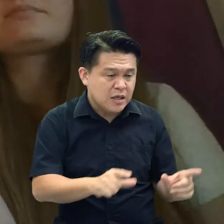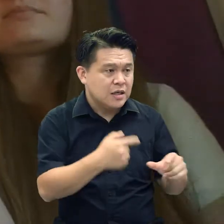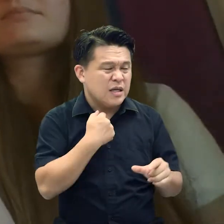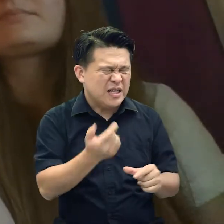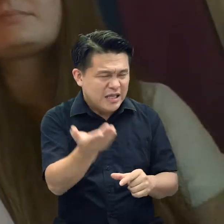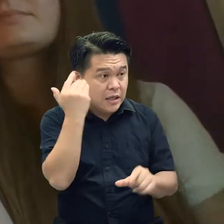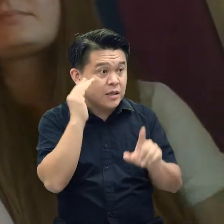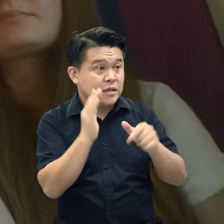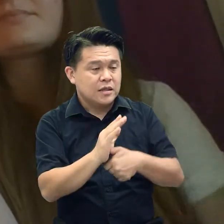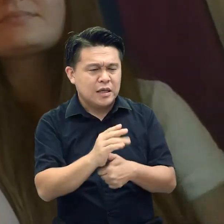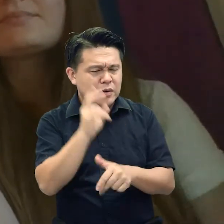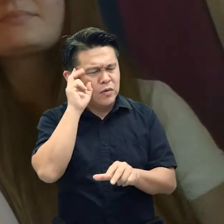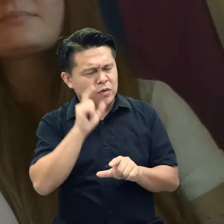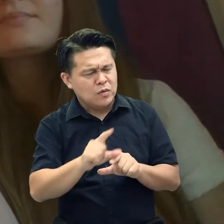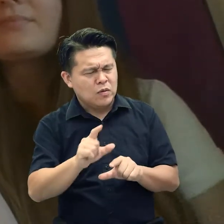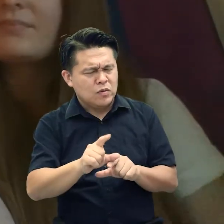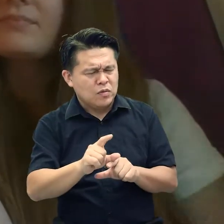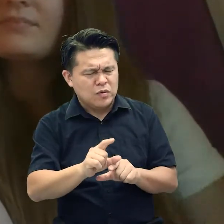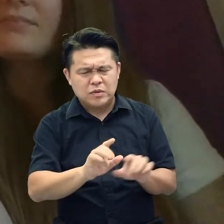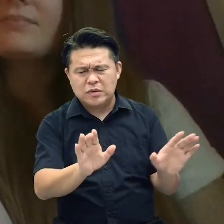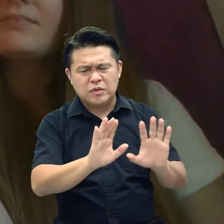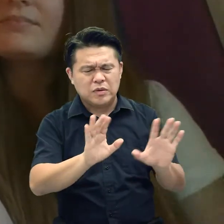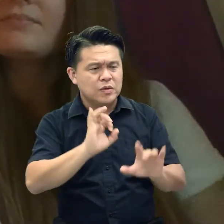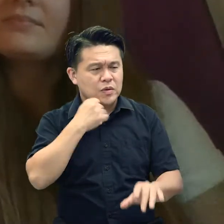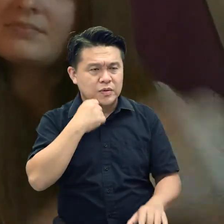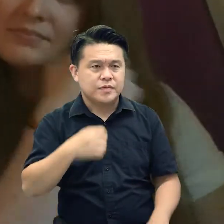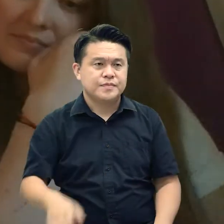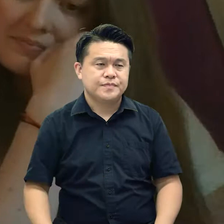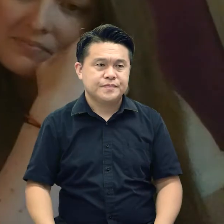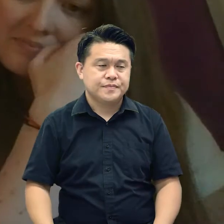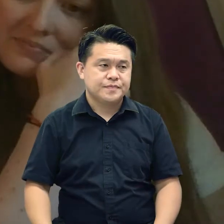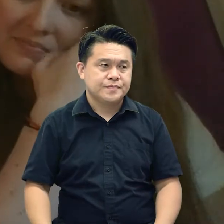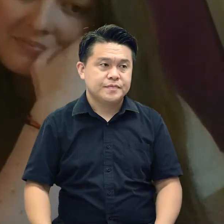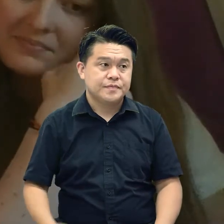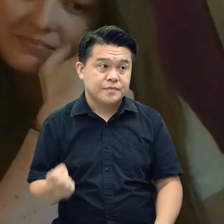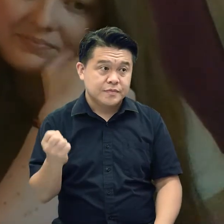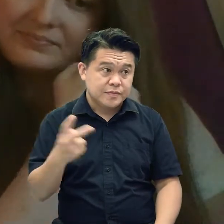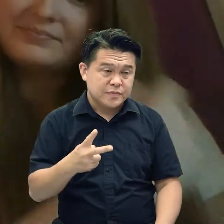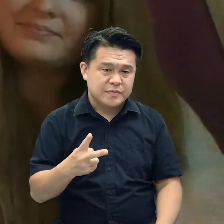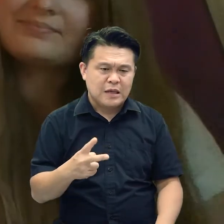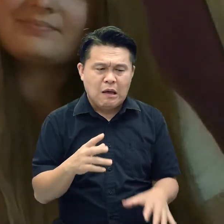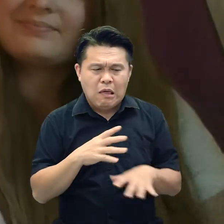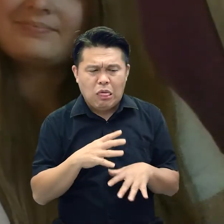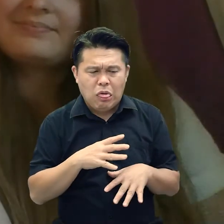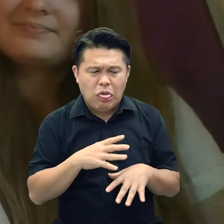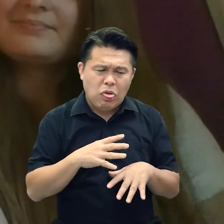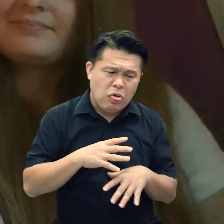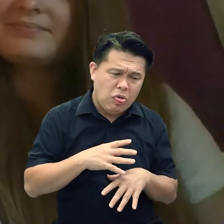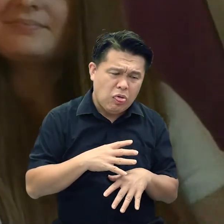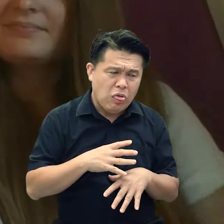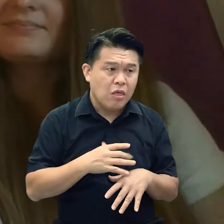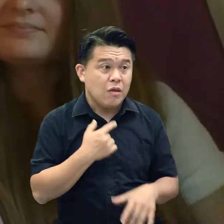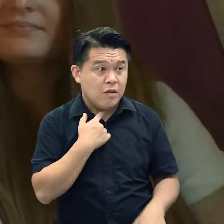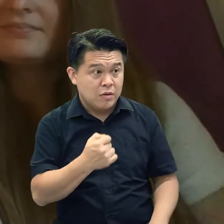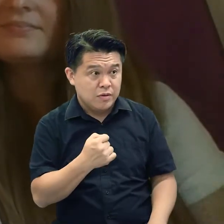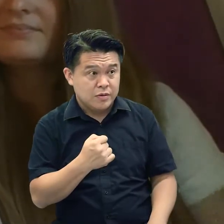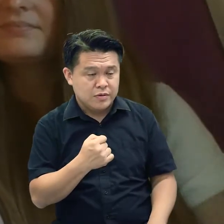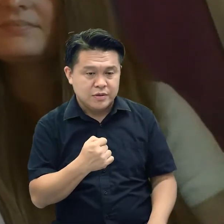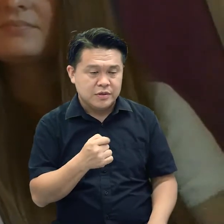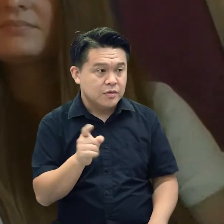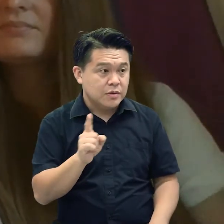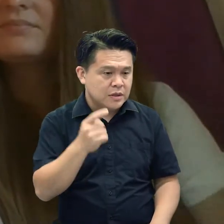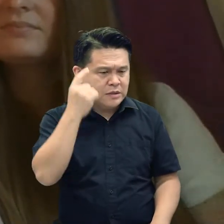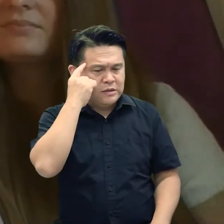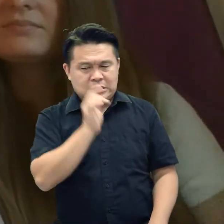literally get killed for coming out. So I never had that kind of process when I was younger